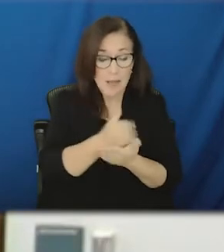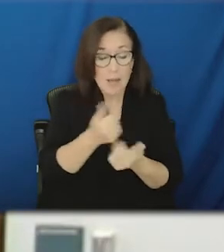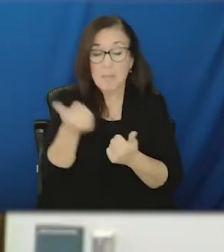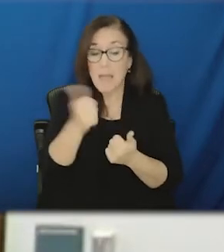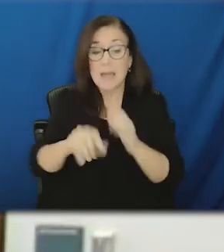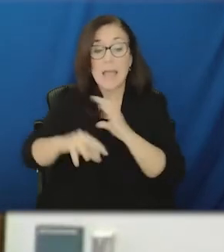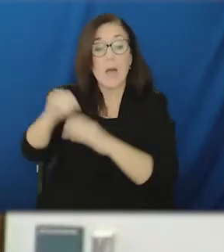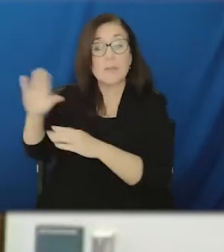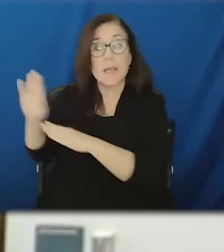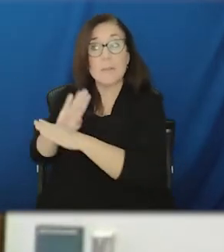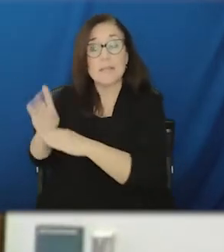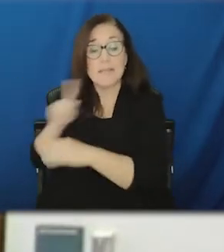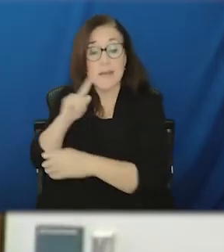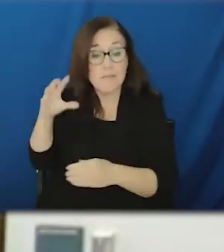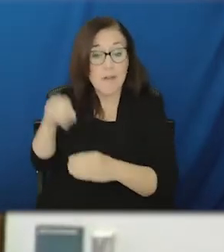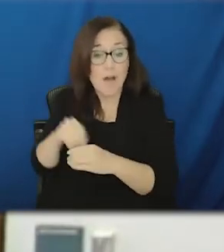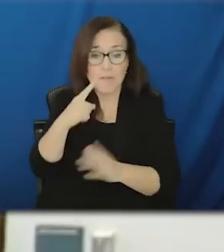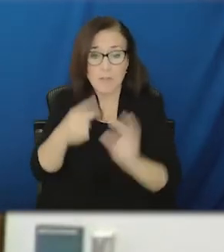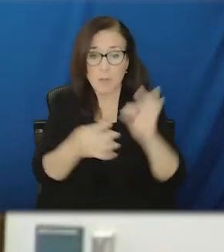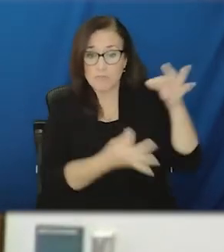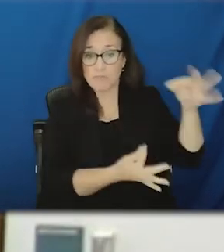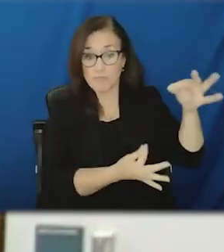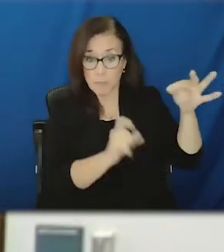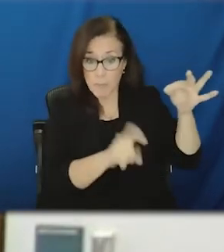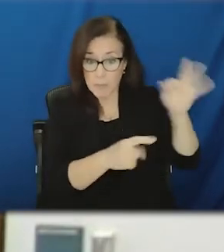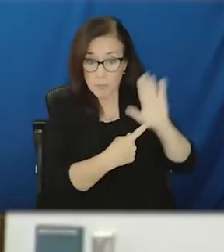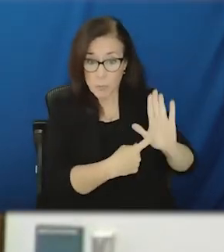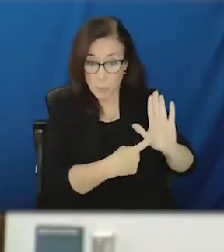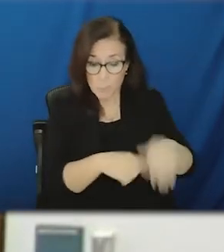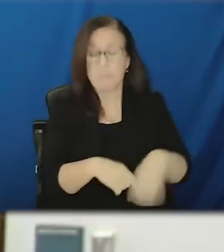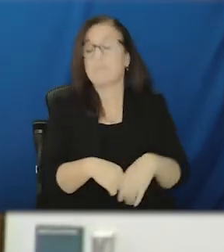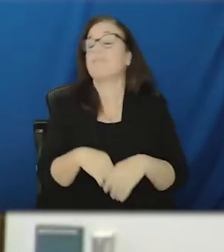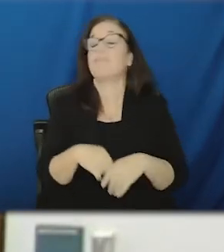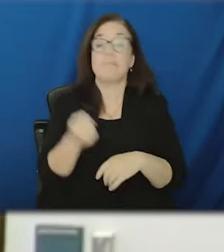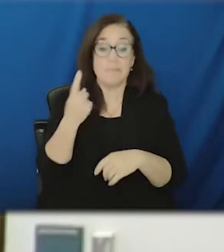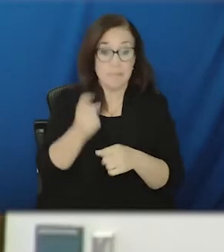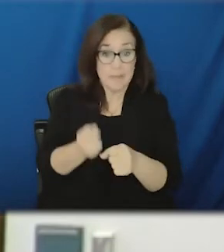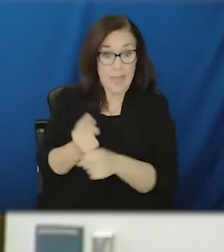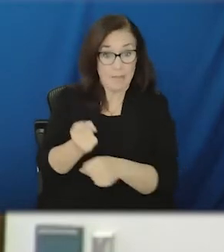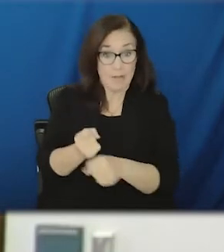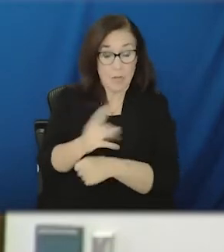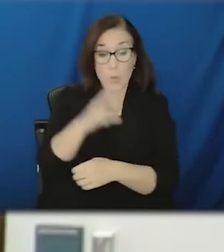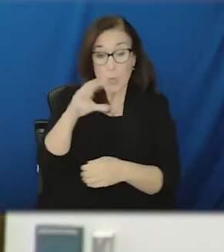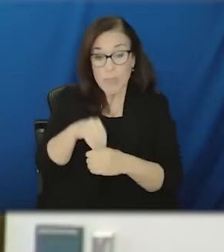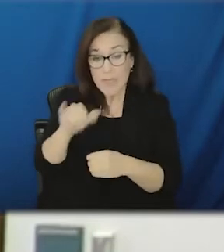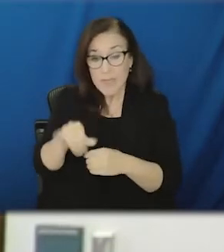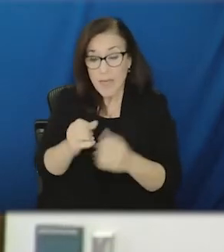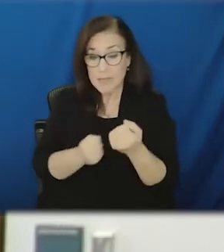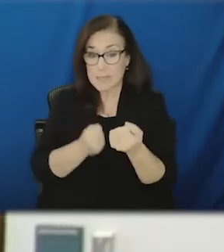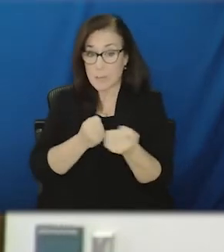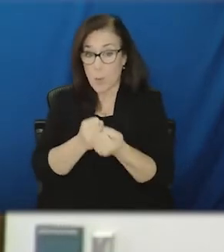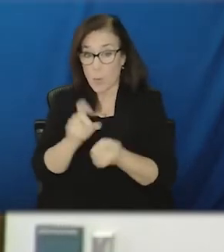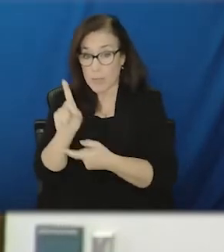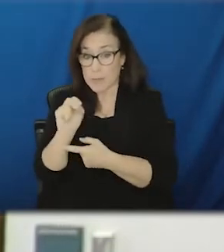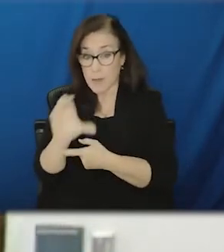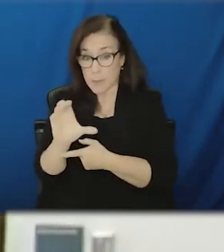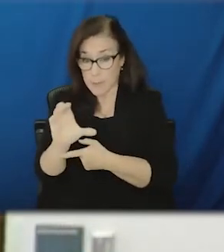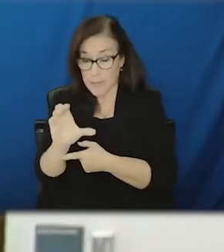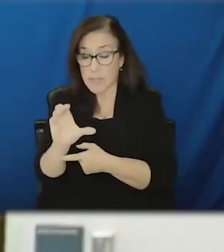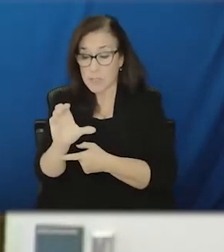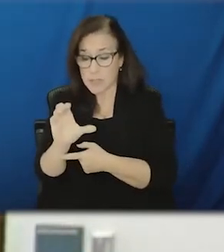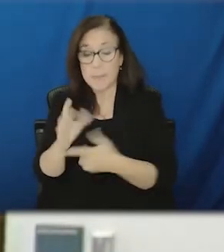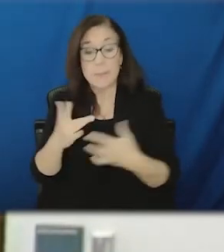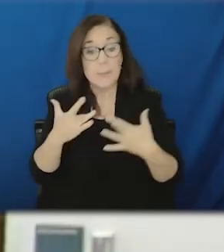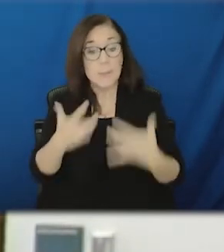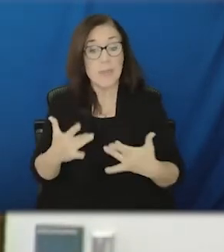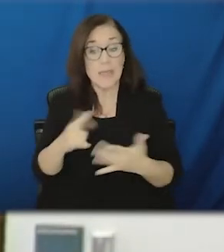so what happens each year, though, is we have, if you notice in the supporting documentation, most of these are job descriptions